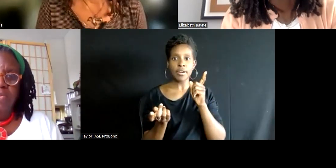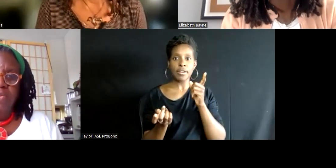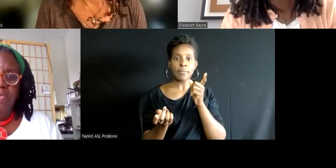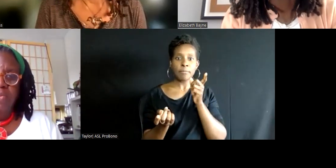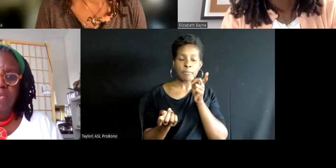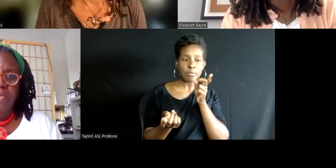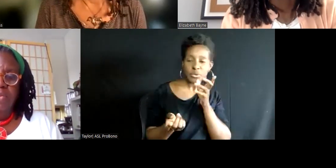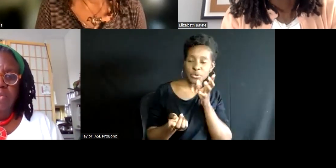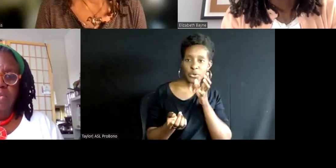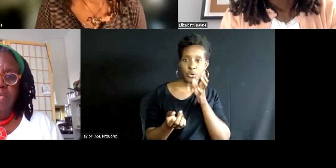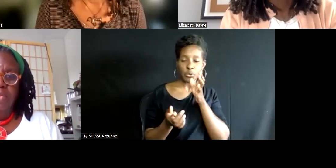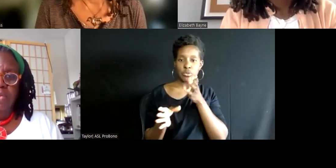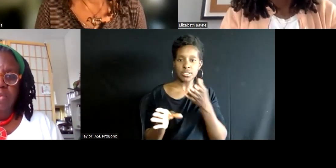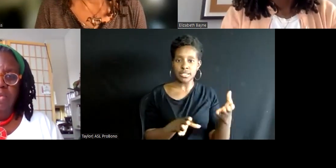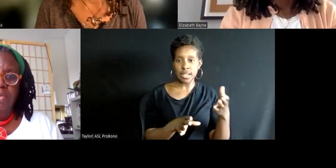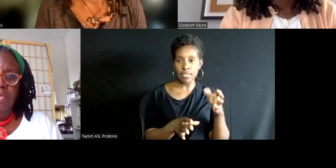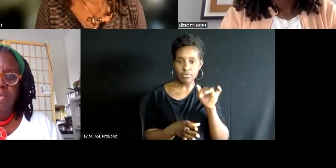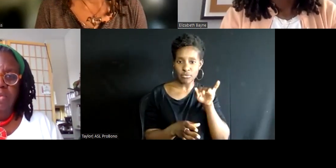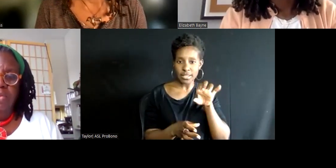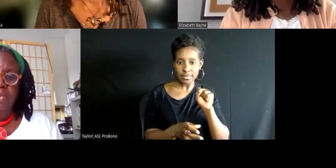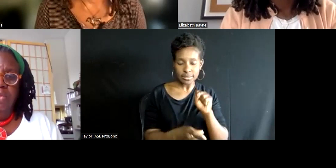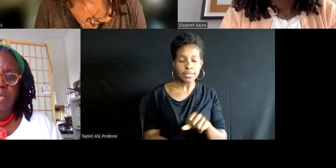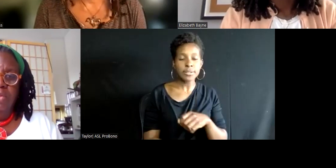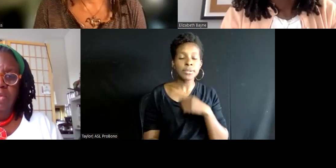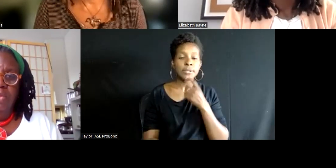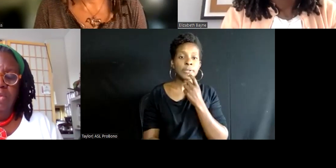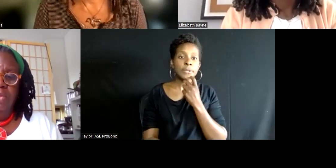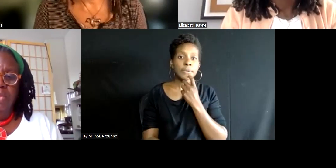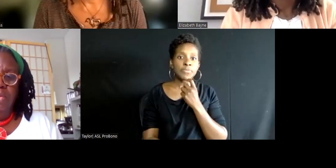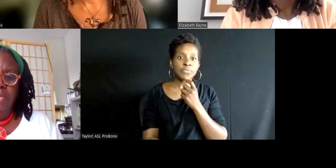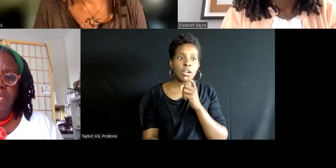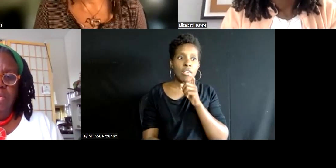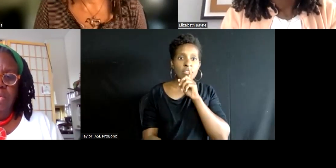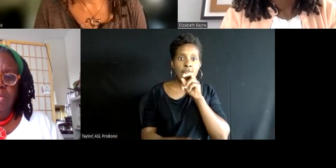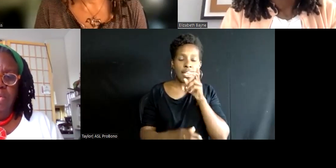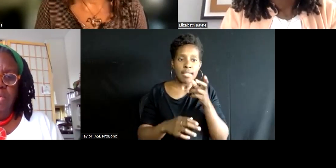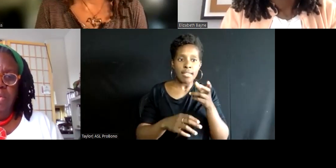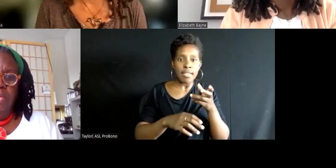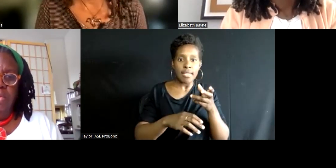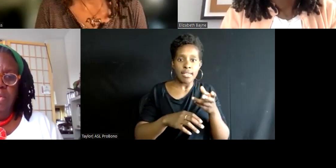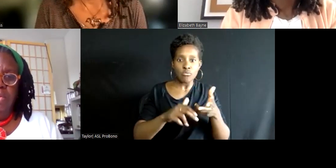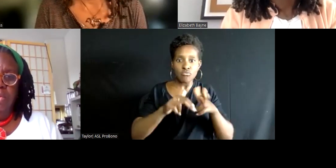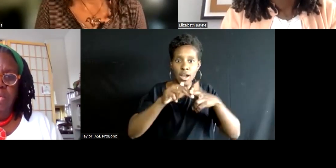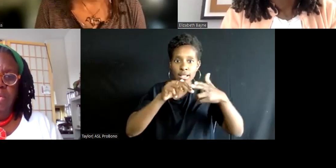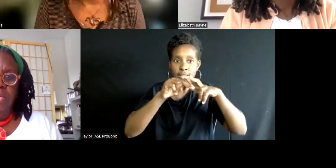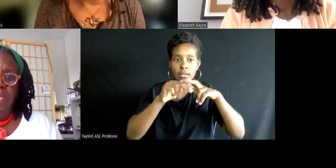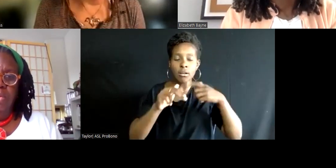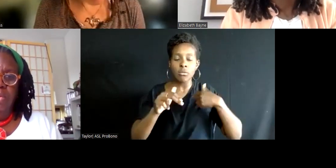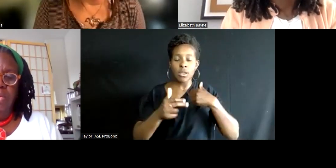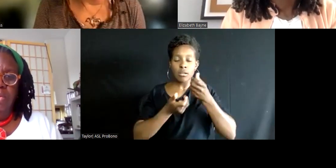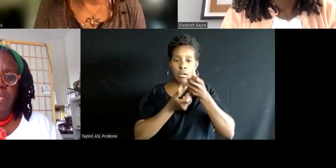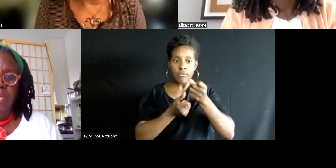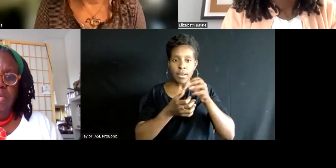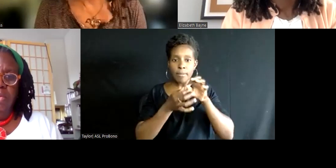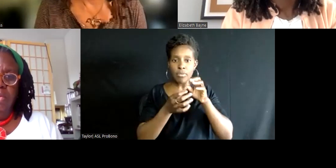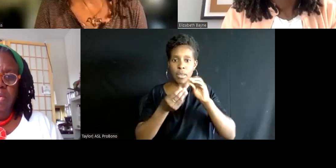rates. So is that like they're rising? Are we confident about this number, that things are changing? We need